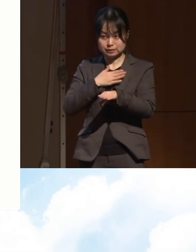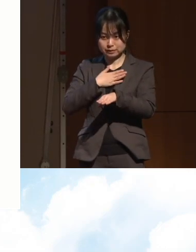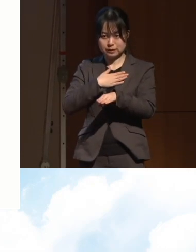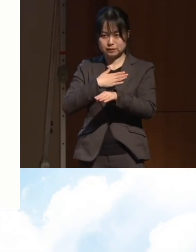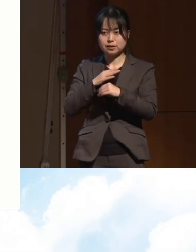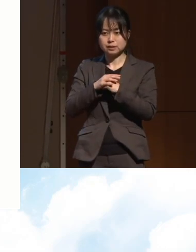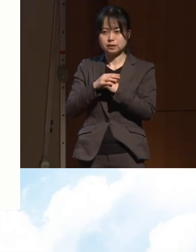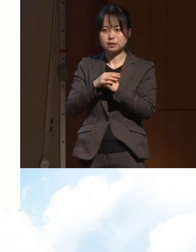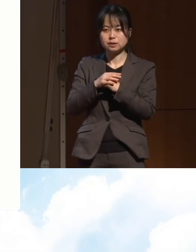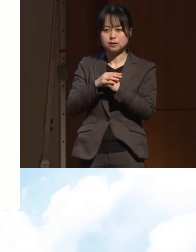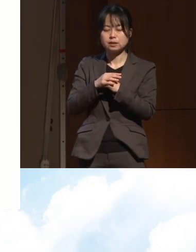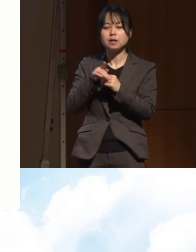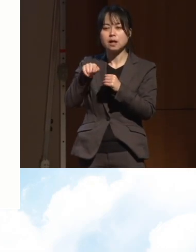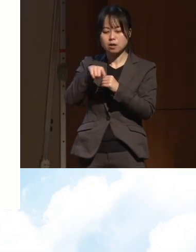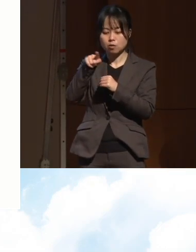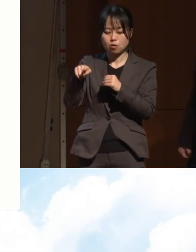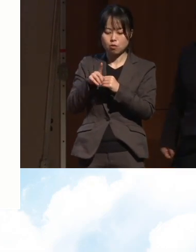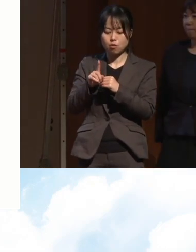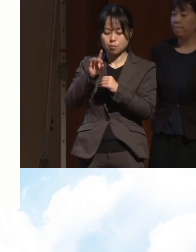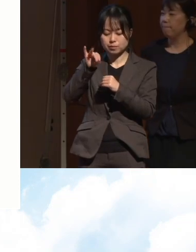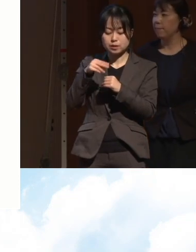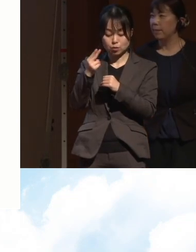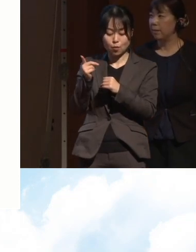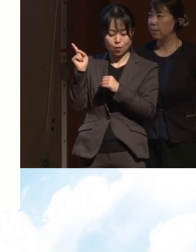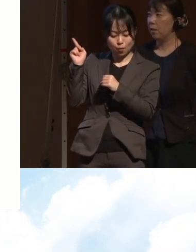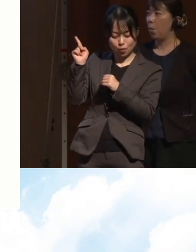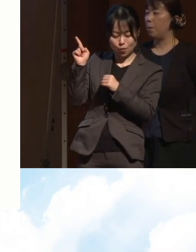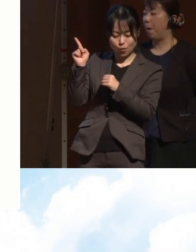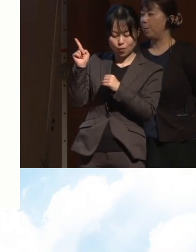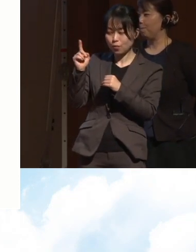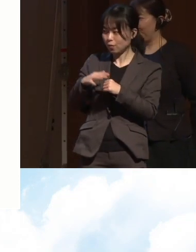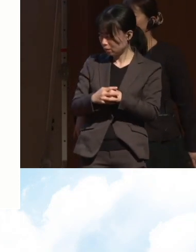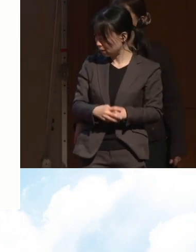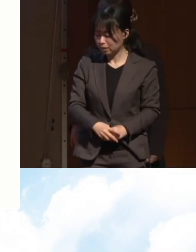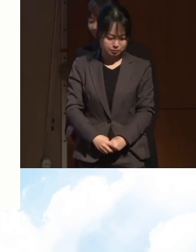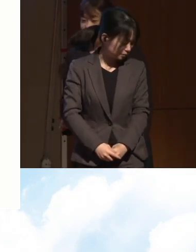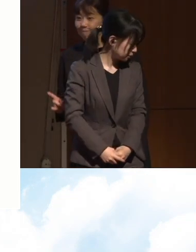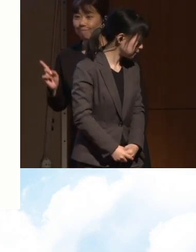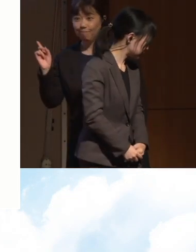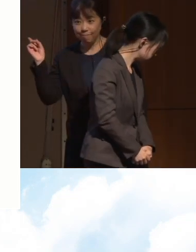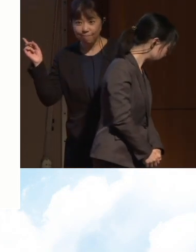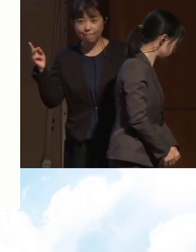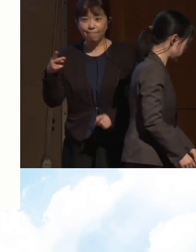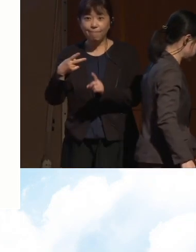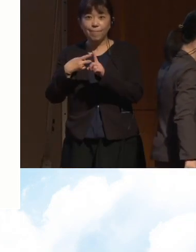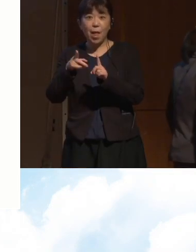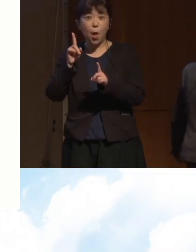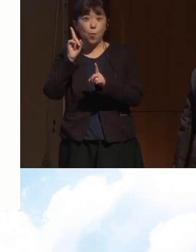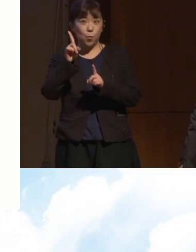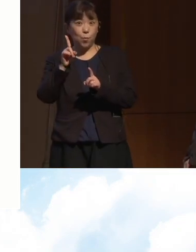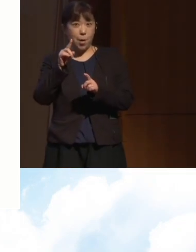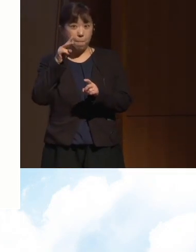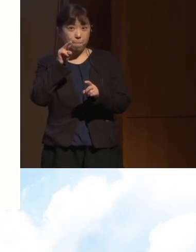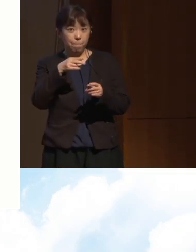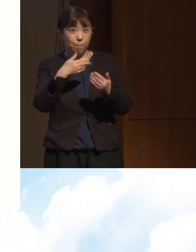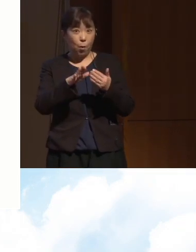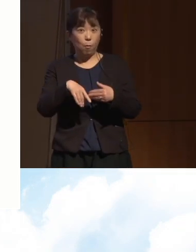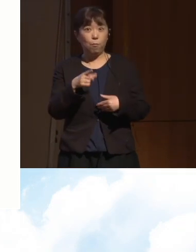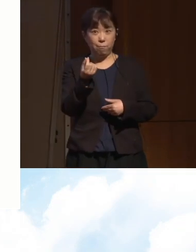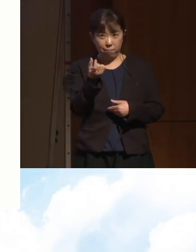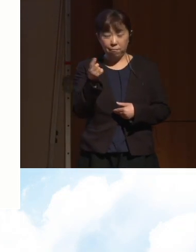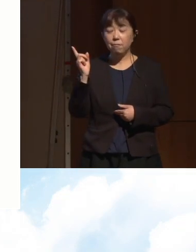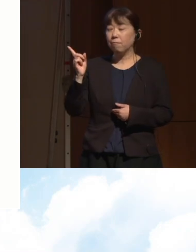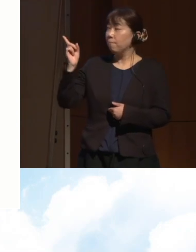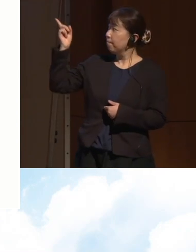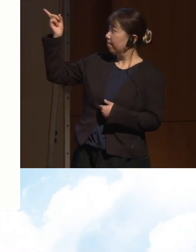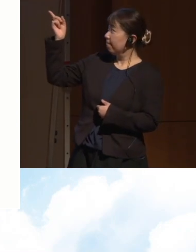stops in Formula One, if any of you have watched Formula One races in the last decade, you know that pit stops can be executed in 2 to 3 to